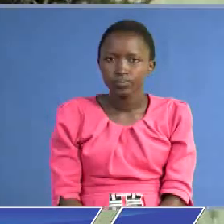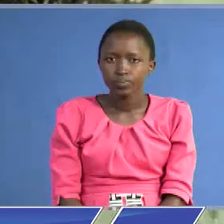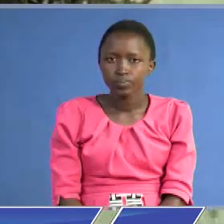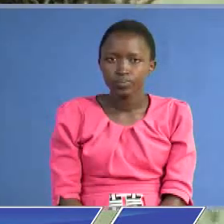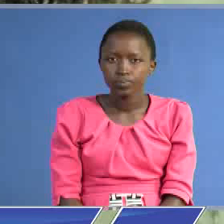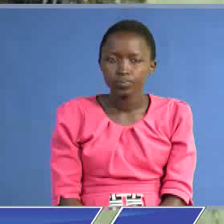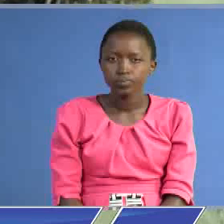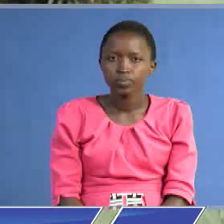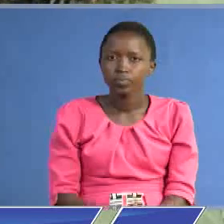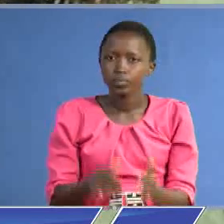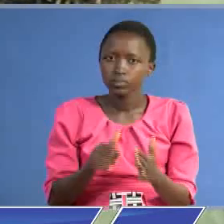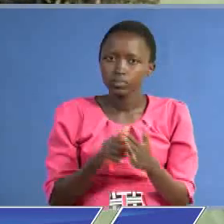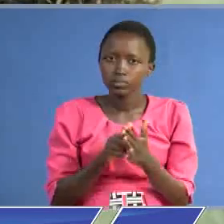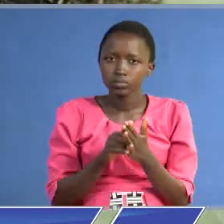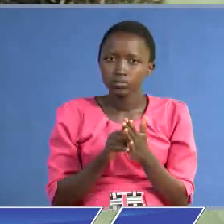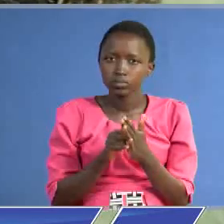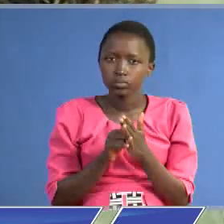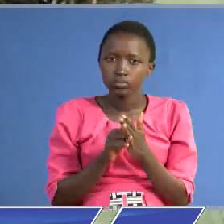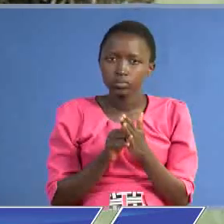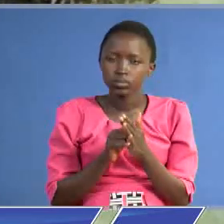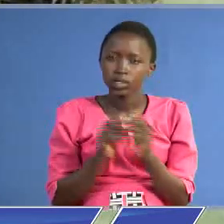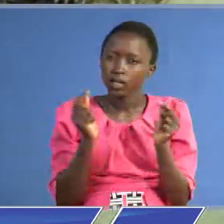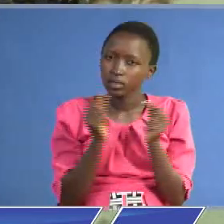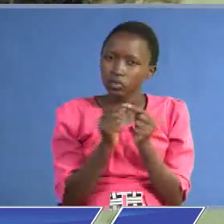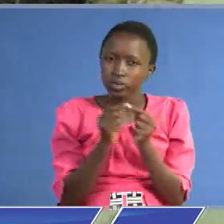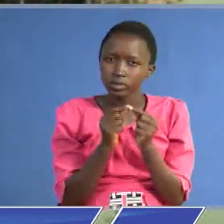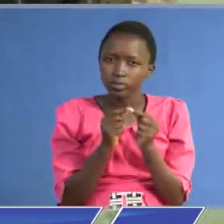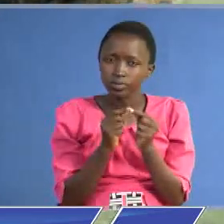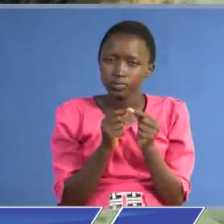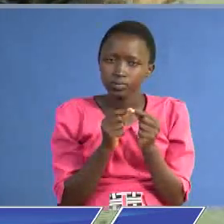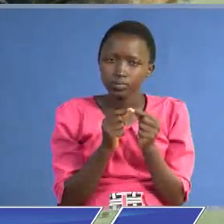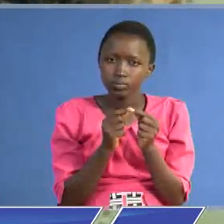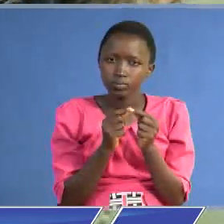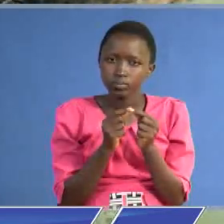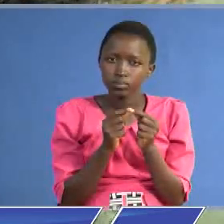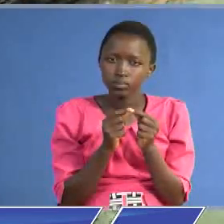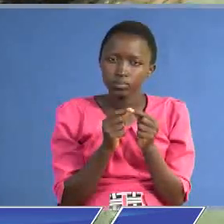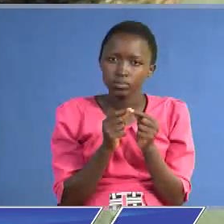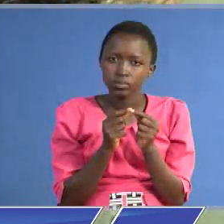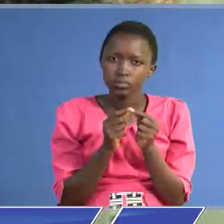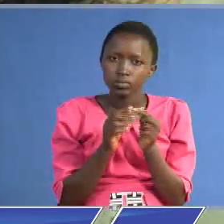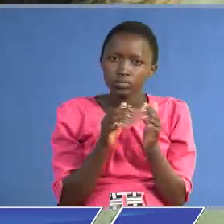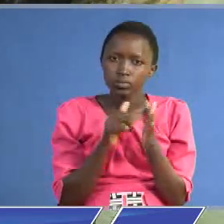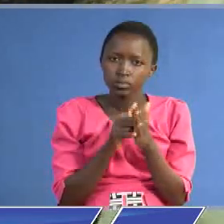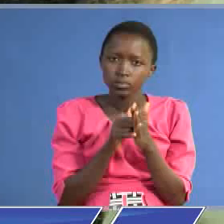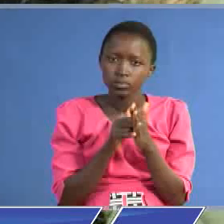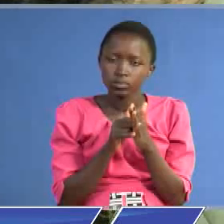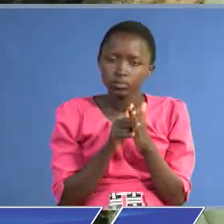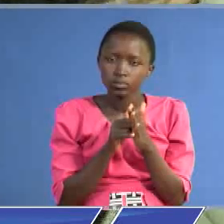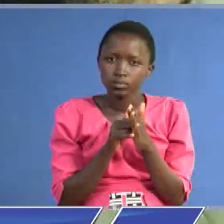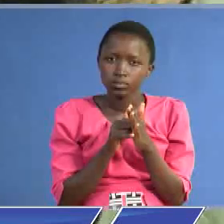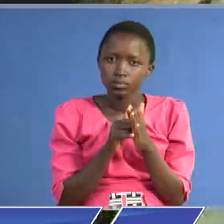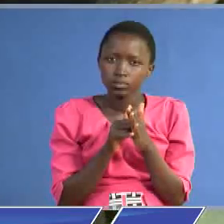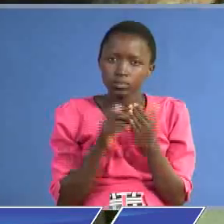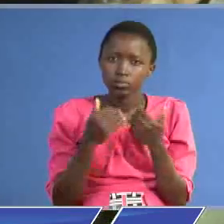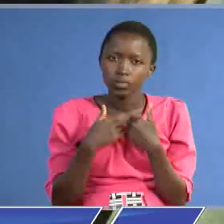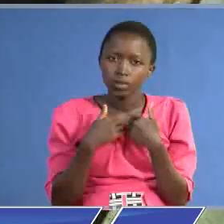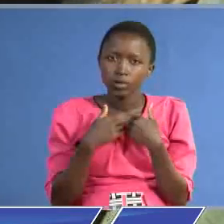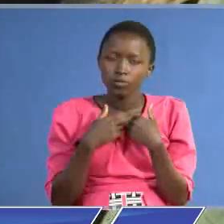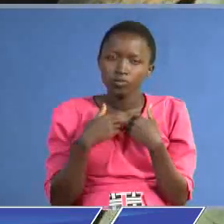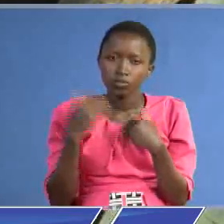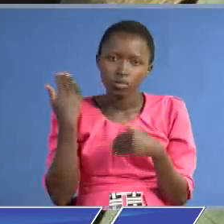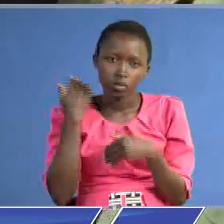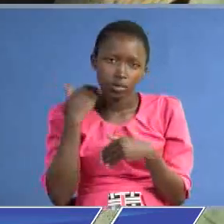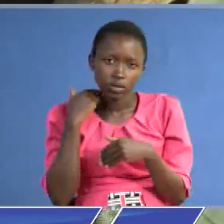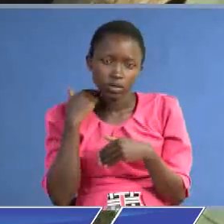These people that were fatally injured are among those that have been carrying a spate of robberies